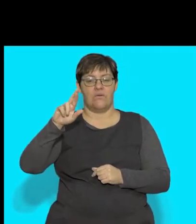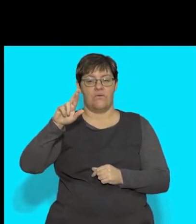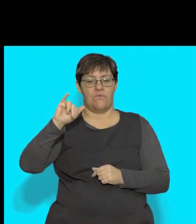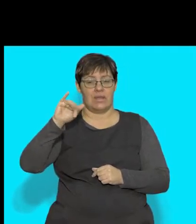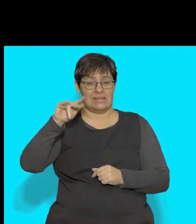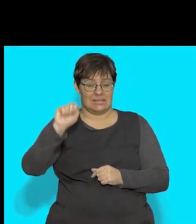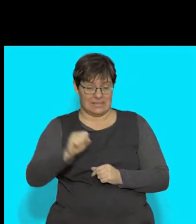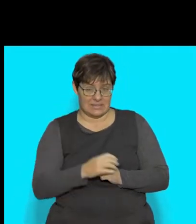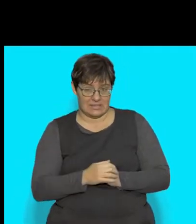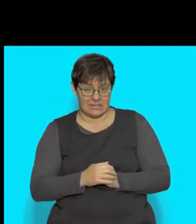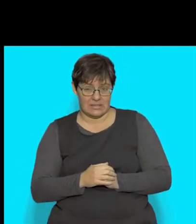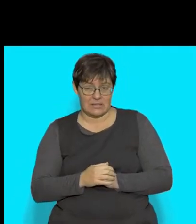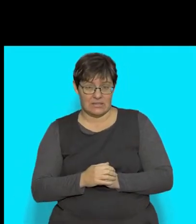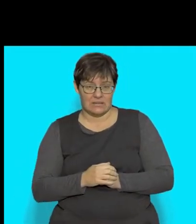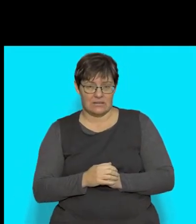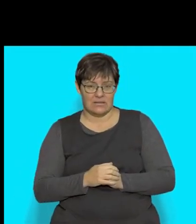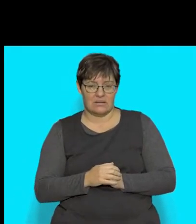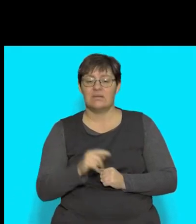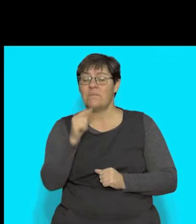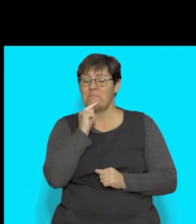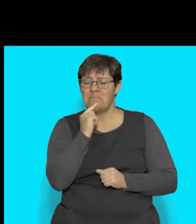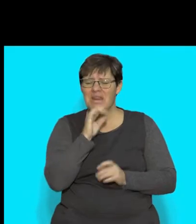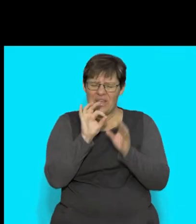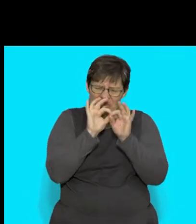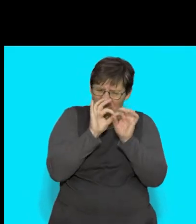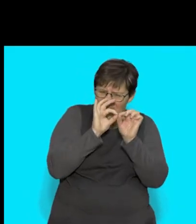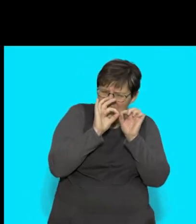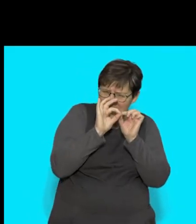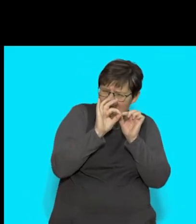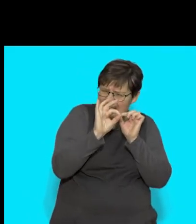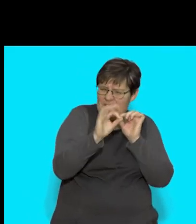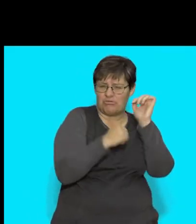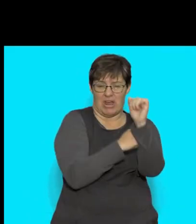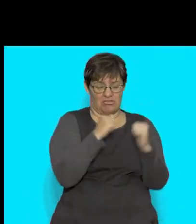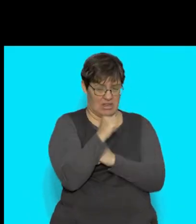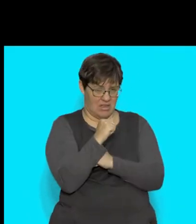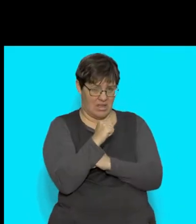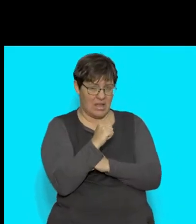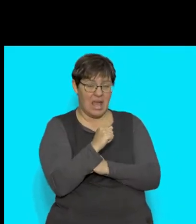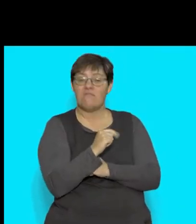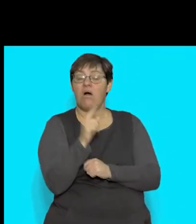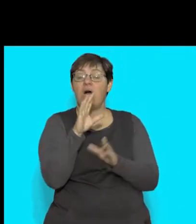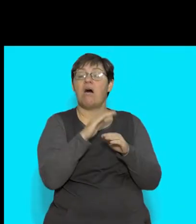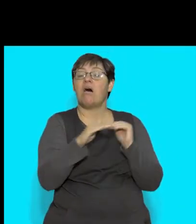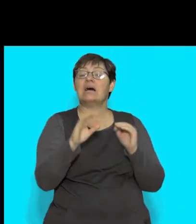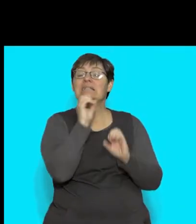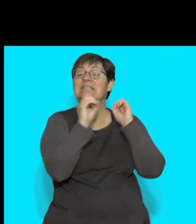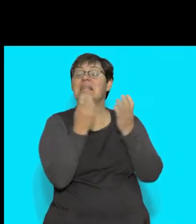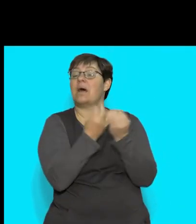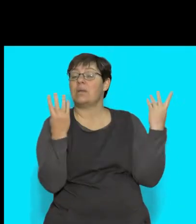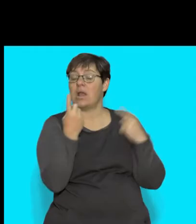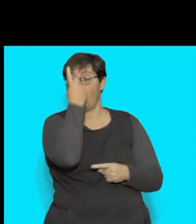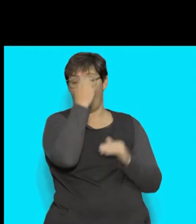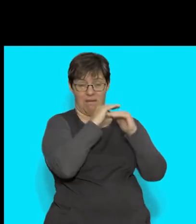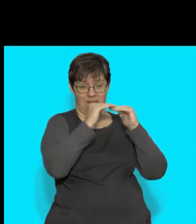at capillaries, we know they are very thin structures. They're only made up of one layer of